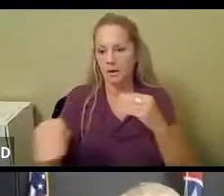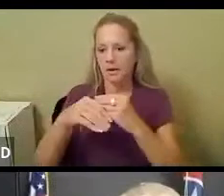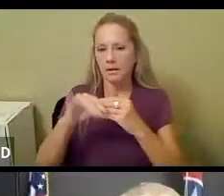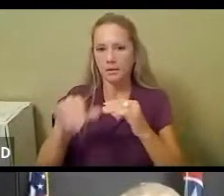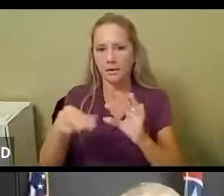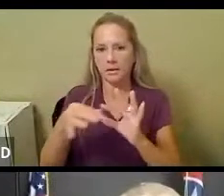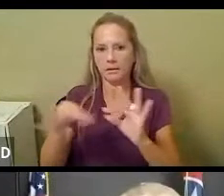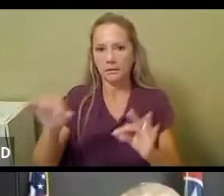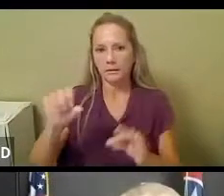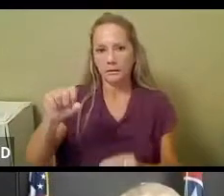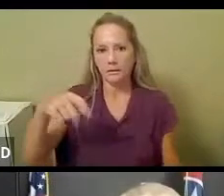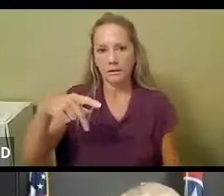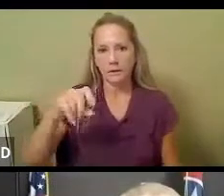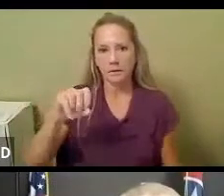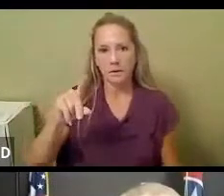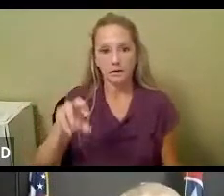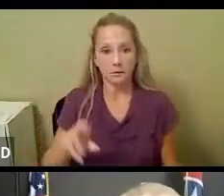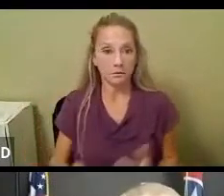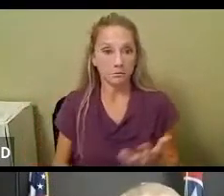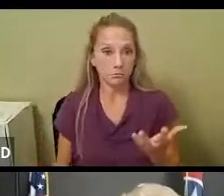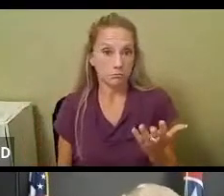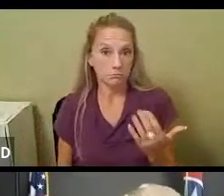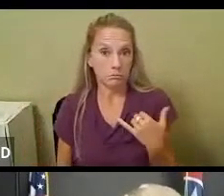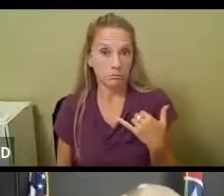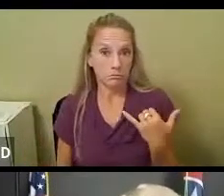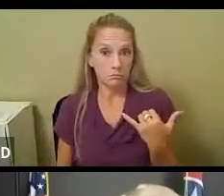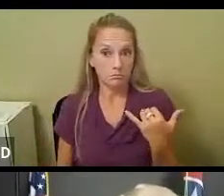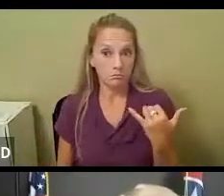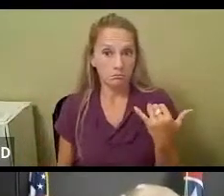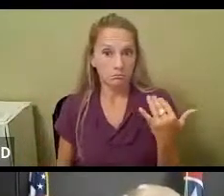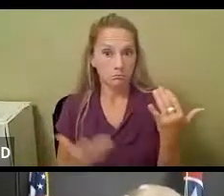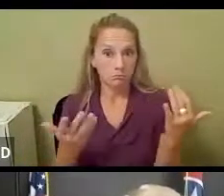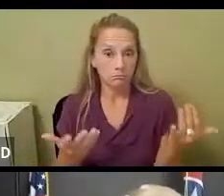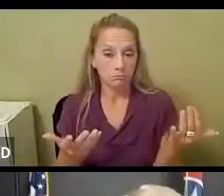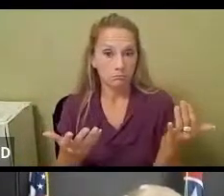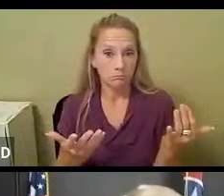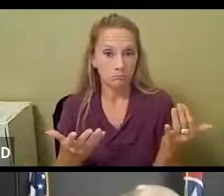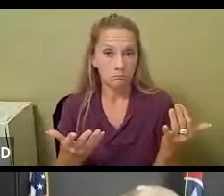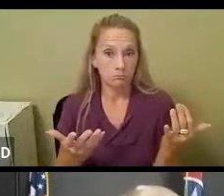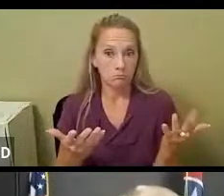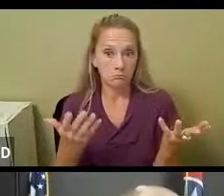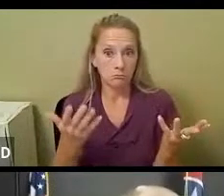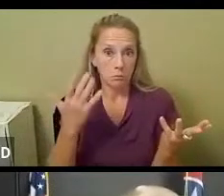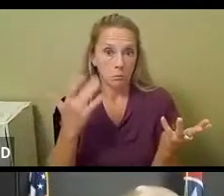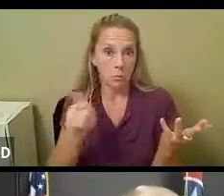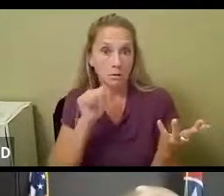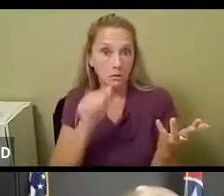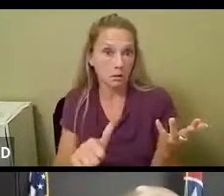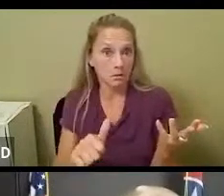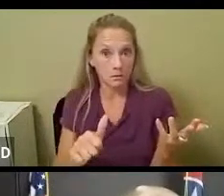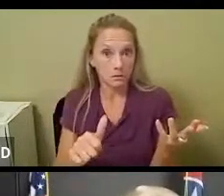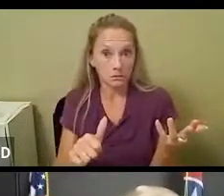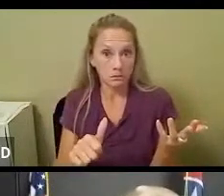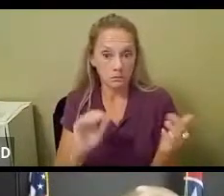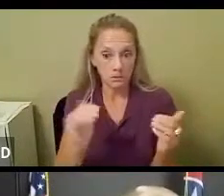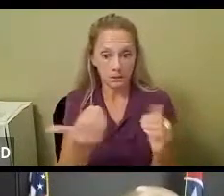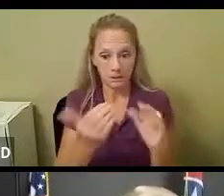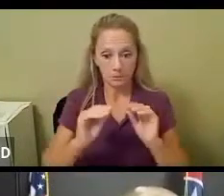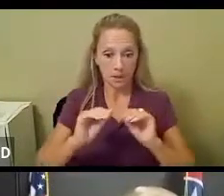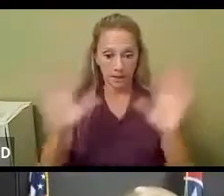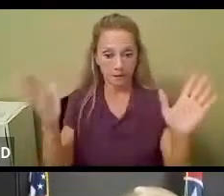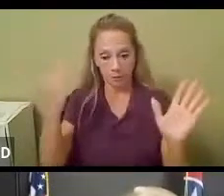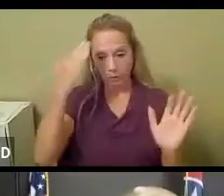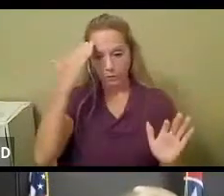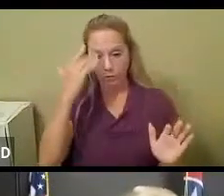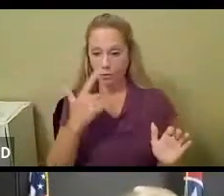I can't imagine why we, and someone help me out here, why we wouldn't want to do that. It seems for clarity, it